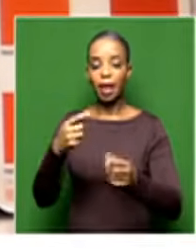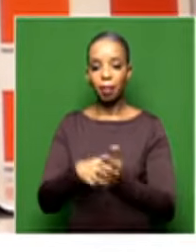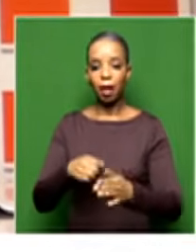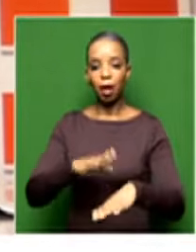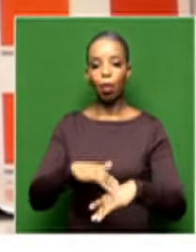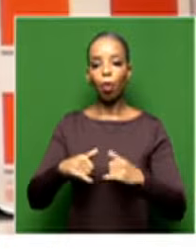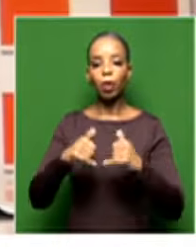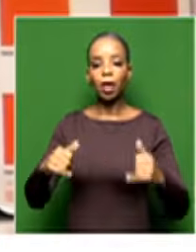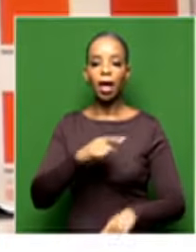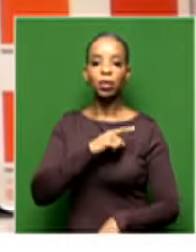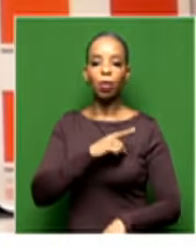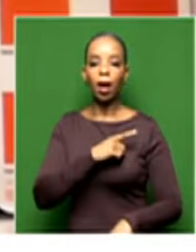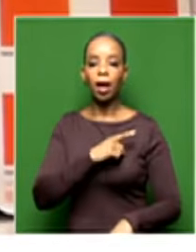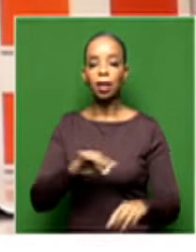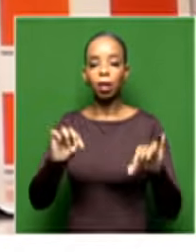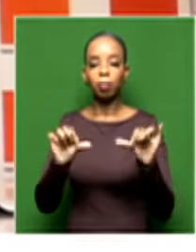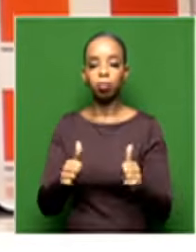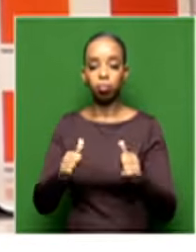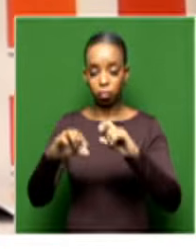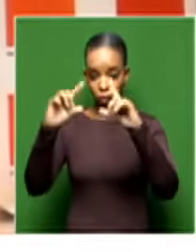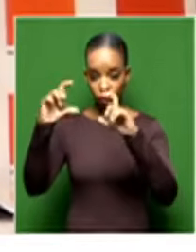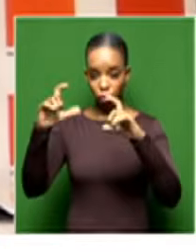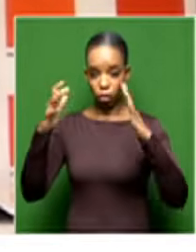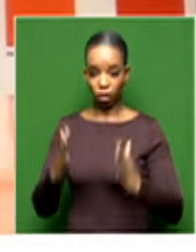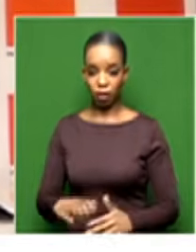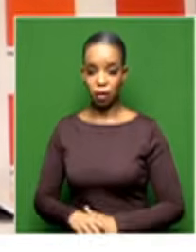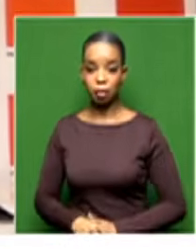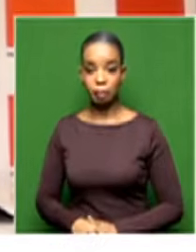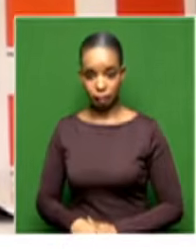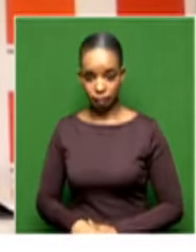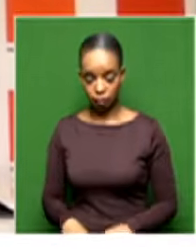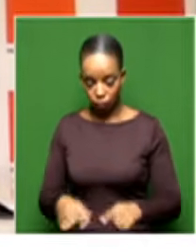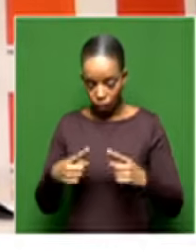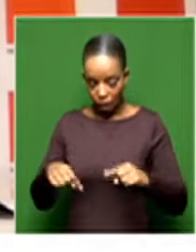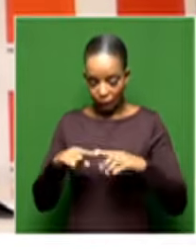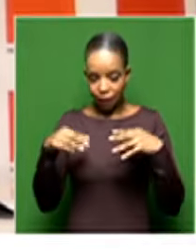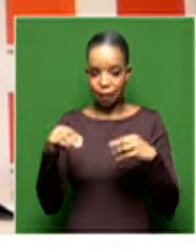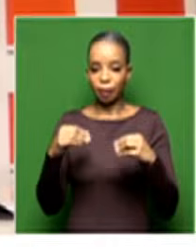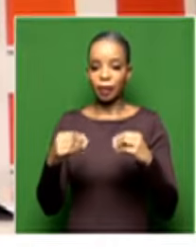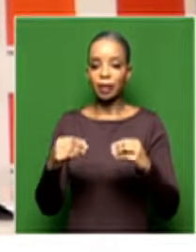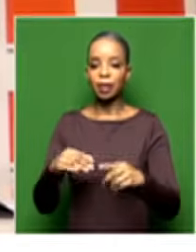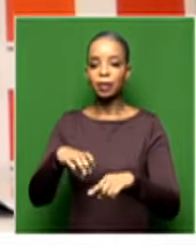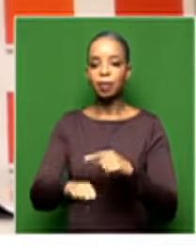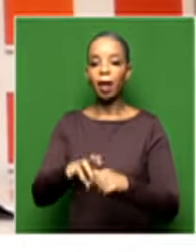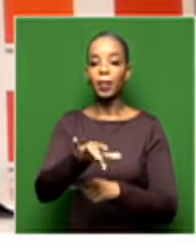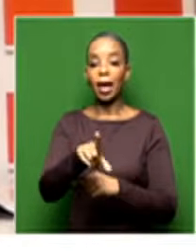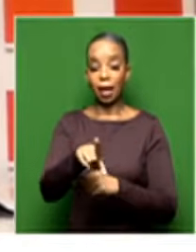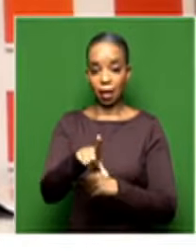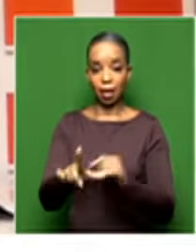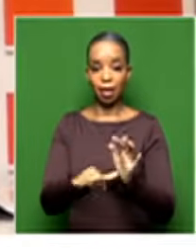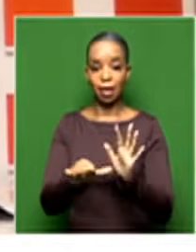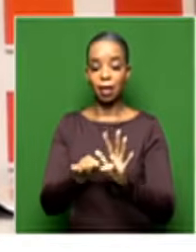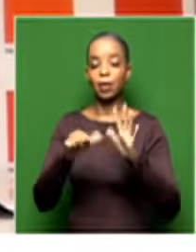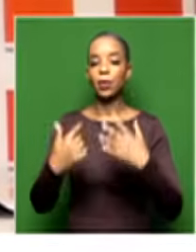online. So obviously, us as a business, we recognize that as almost the most important